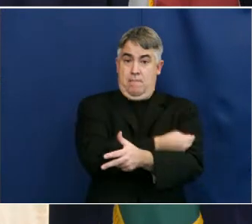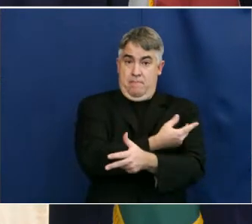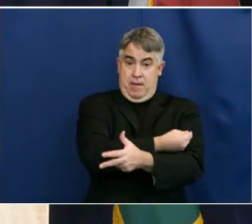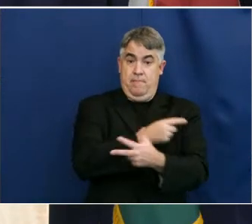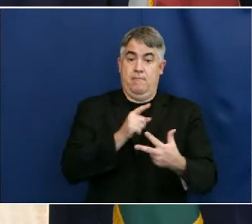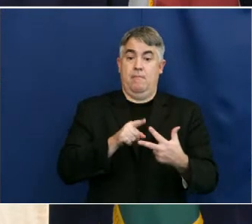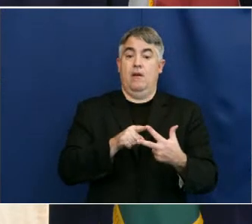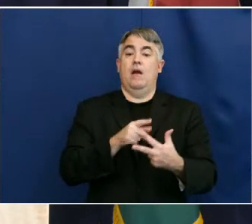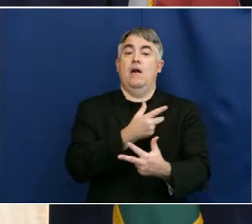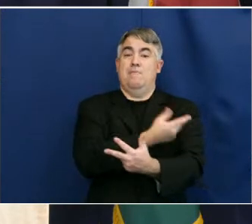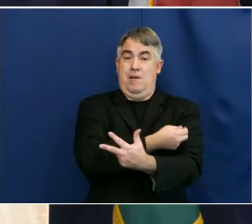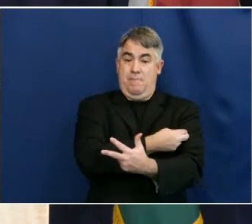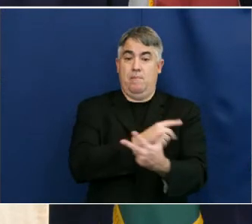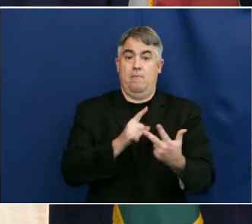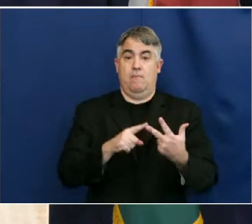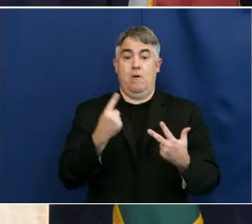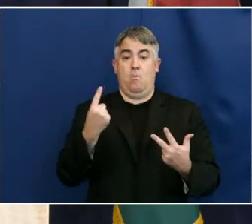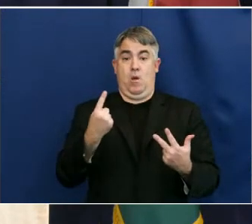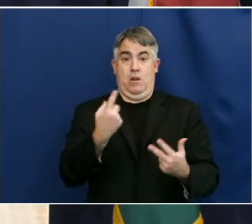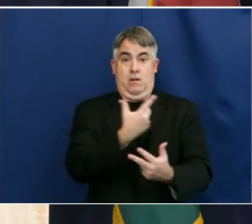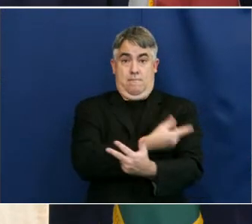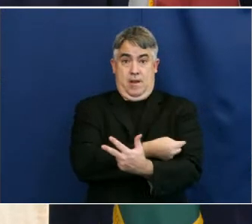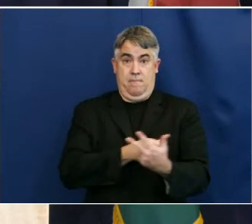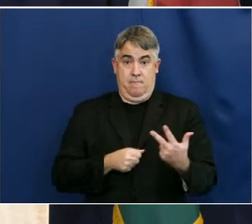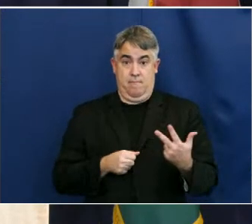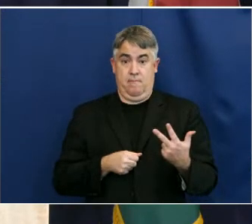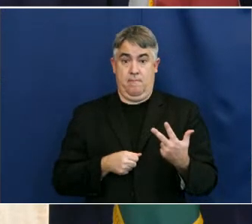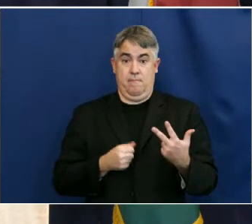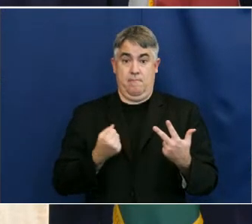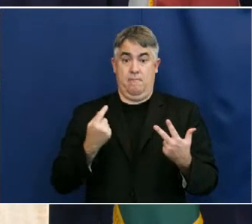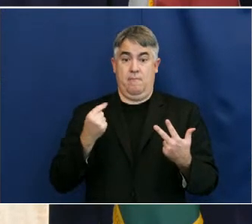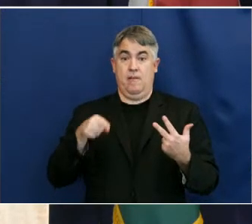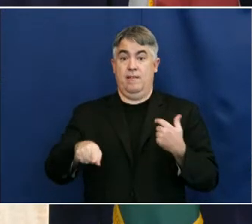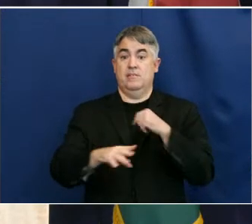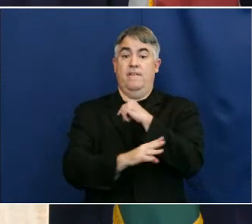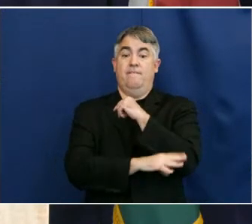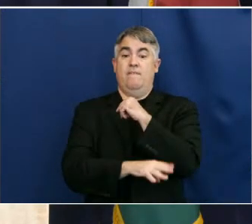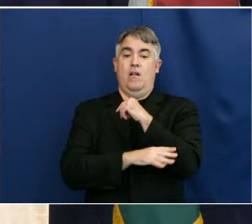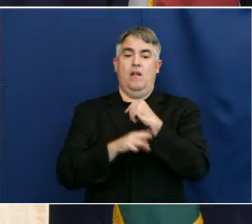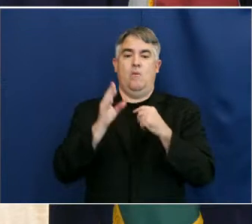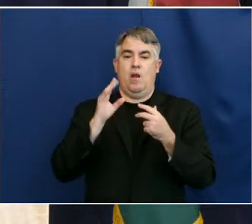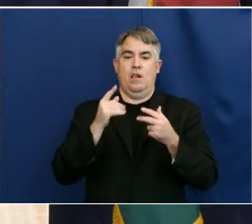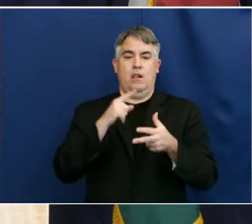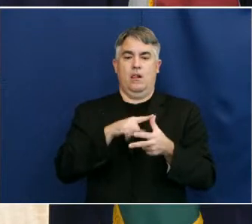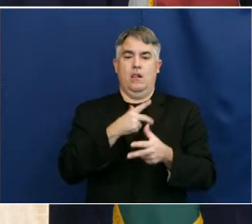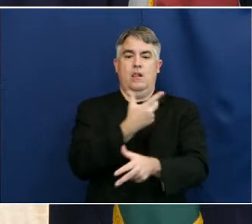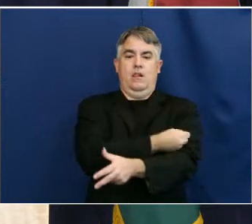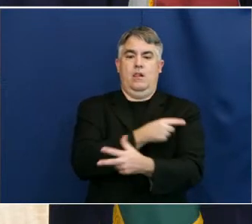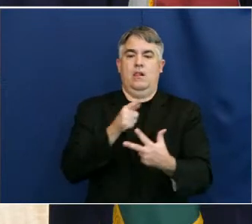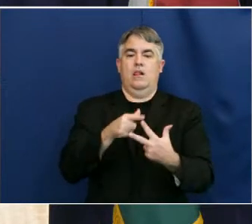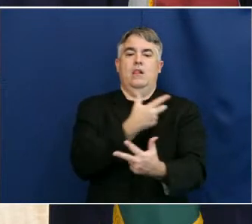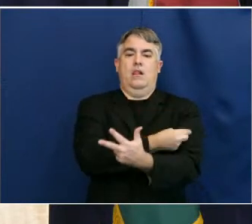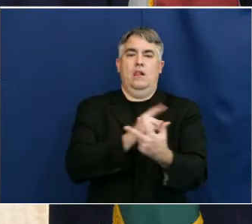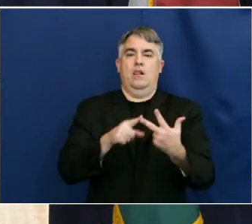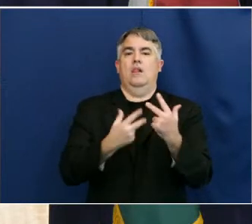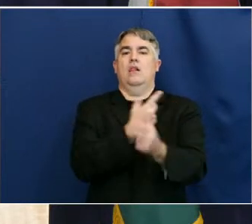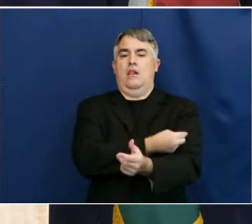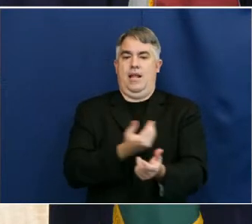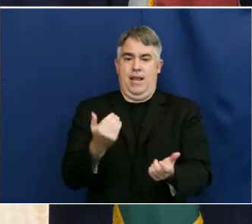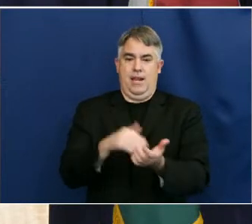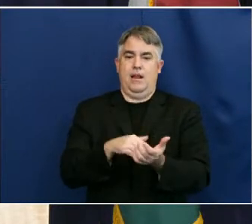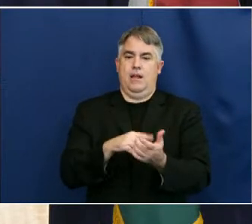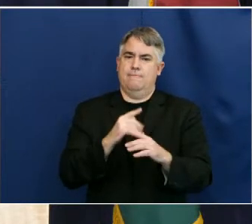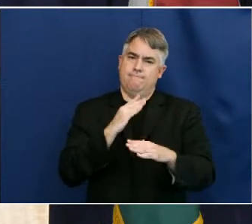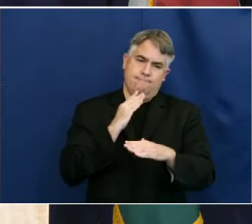dose compared to two. And it can be utilized for some unique populations, but we are going to plug it in